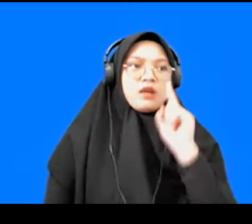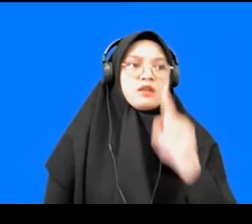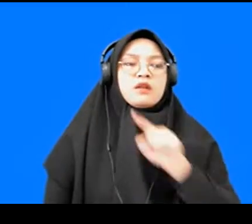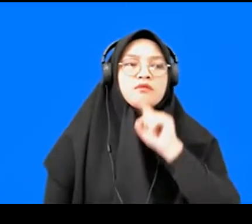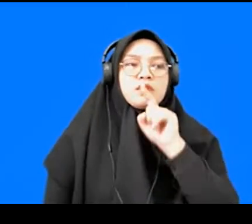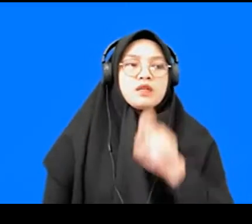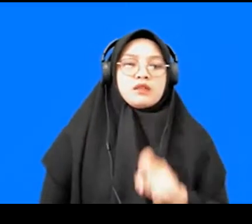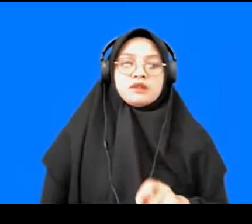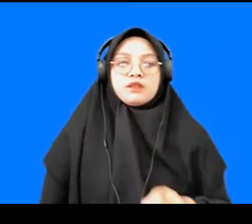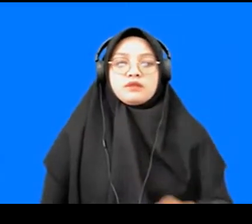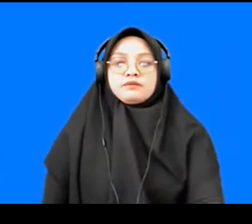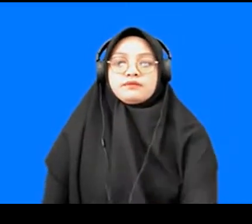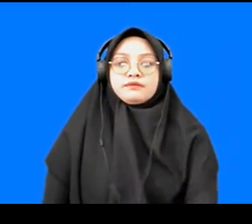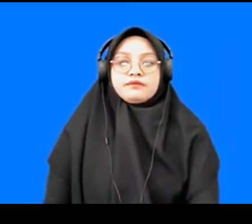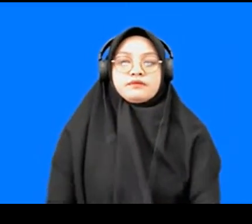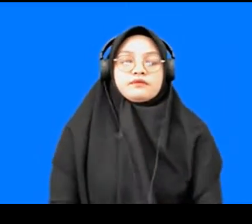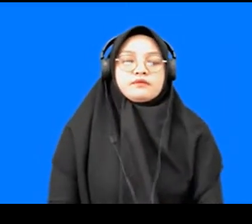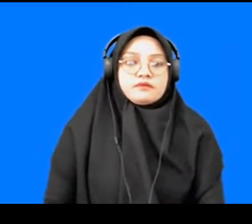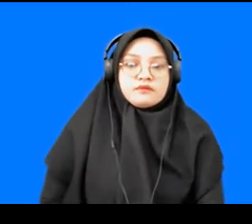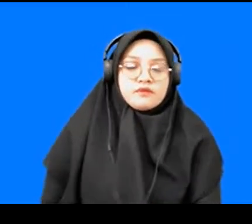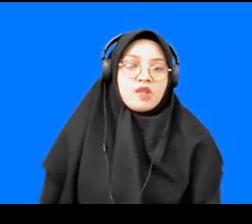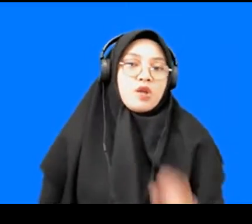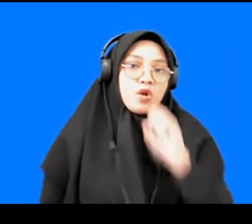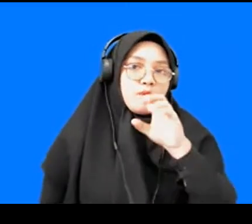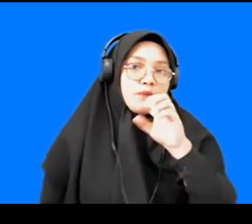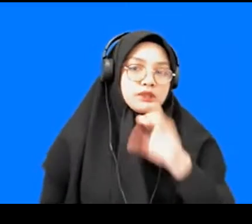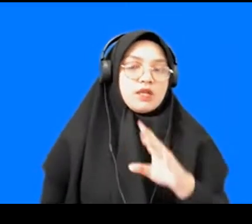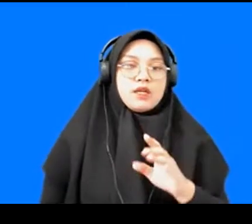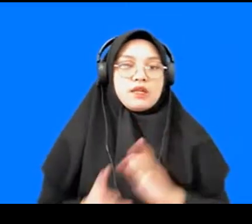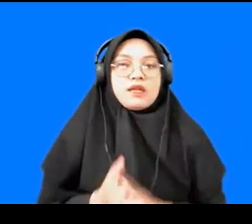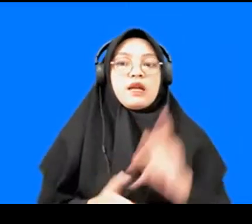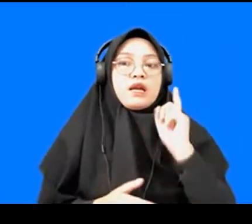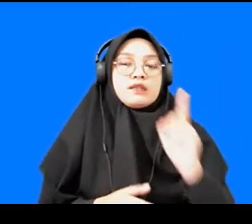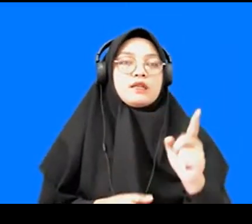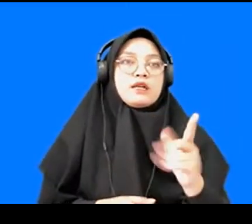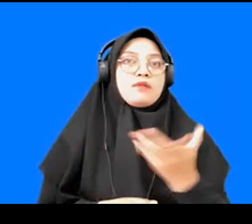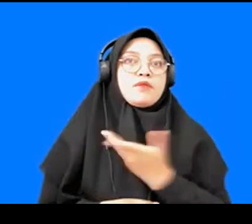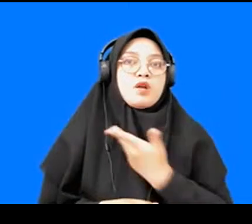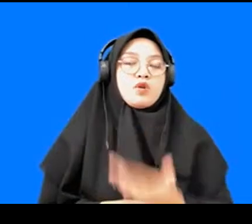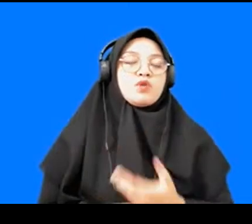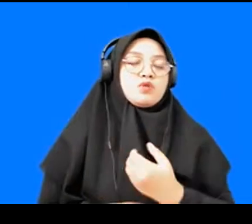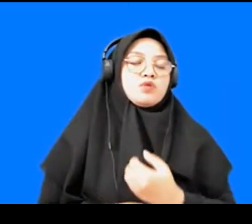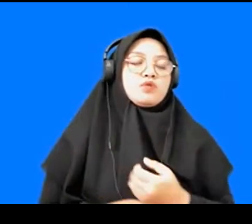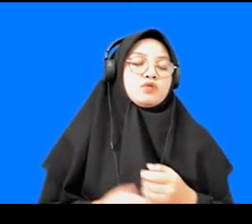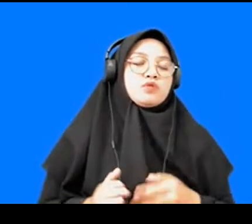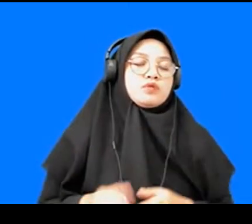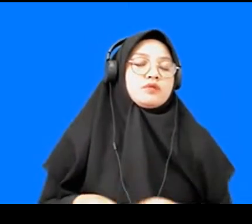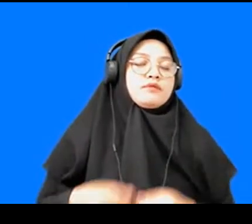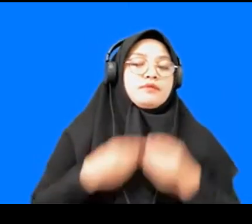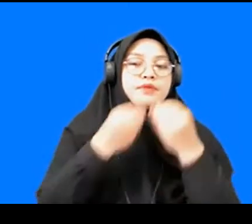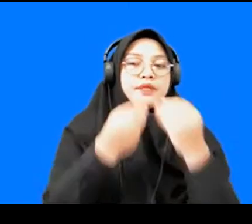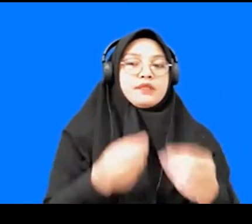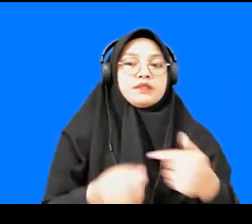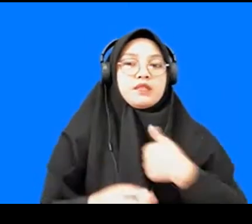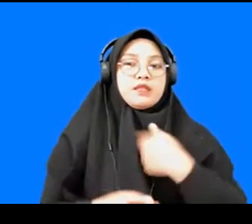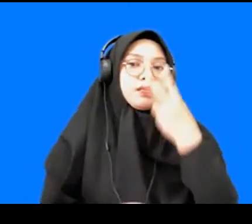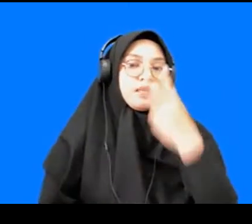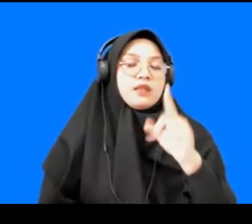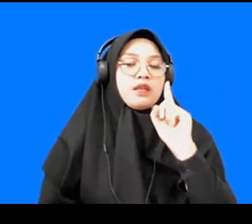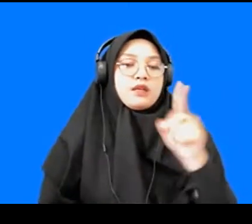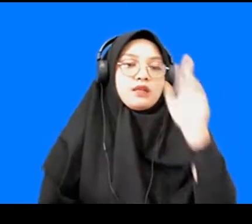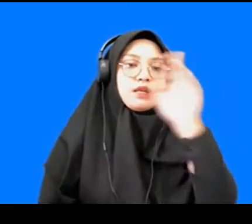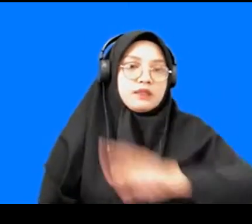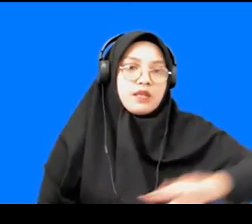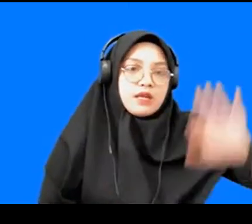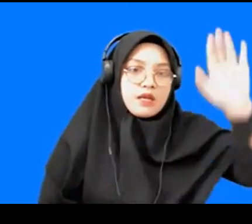comments that you want to make? Okay, one. And may I see all the hands just to make sure? If not, after that, you know, you can come